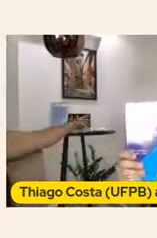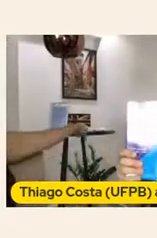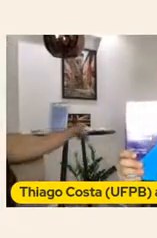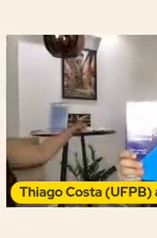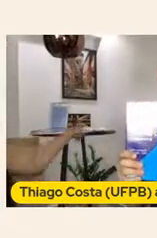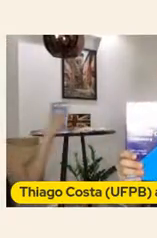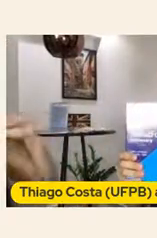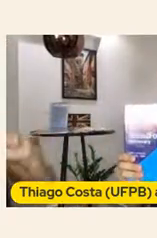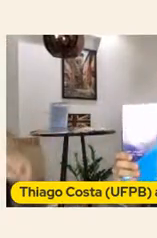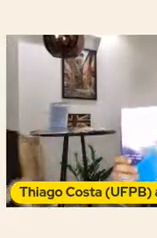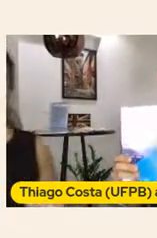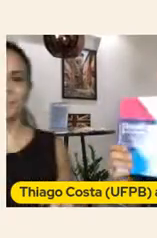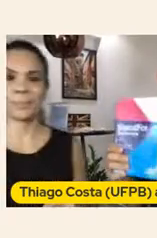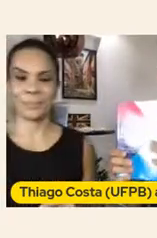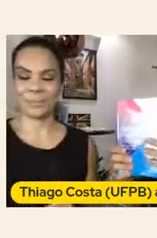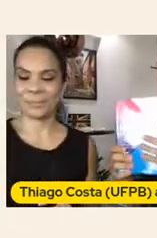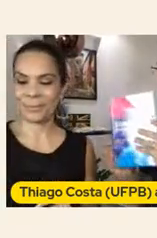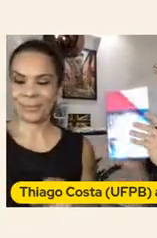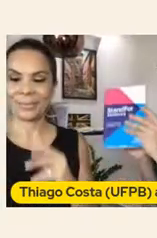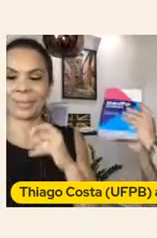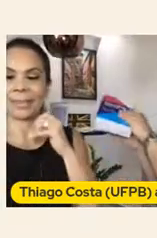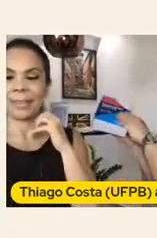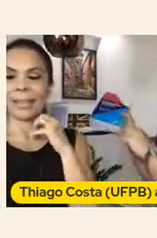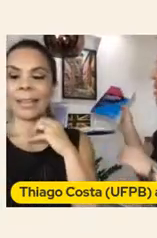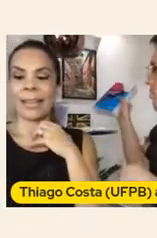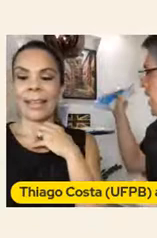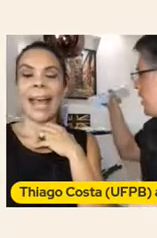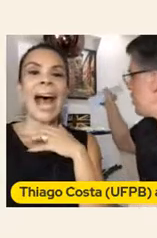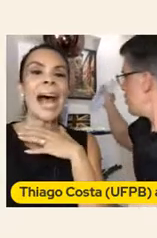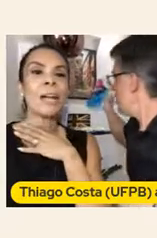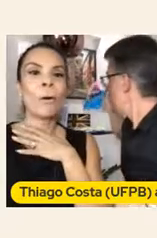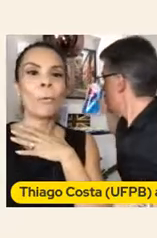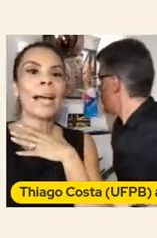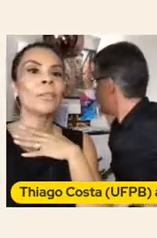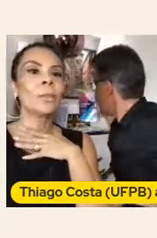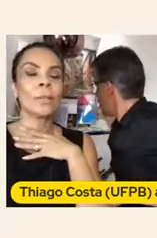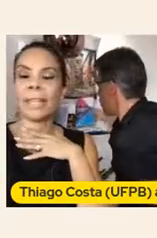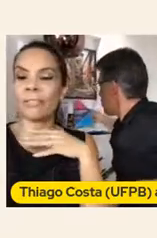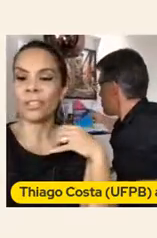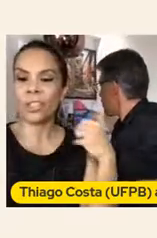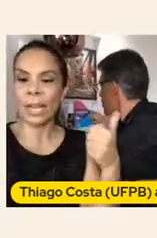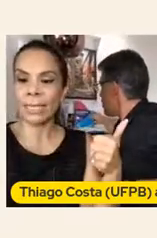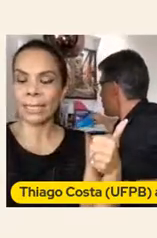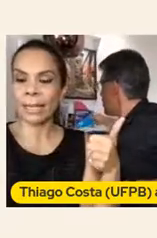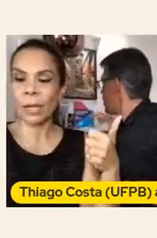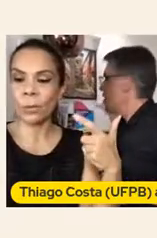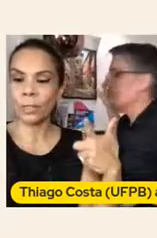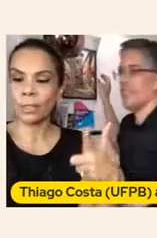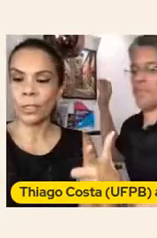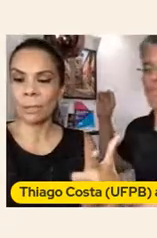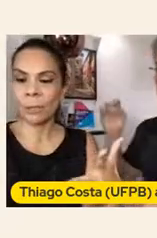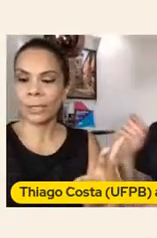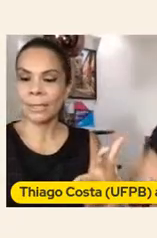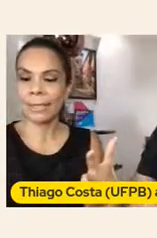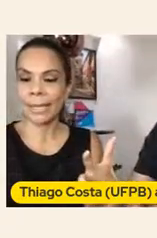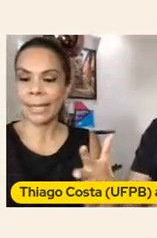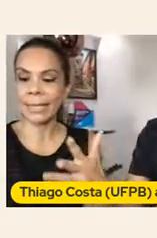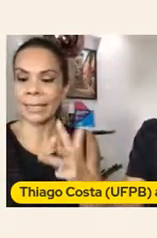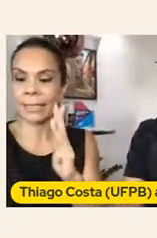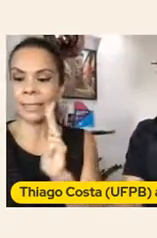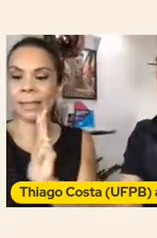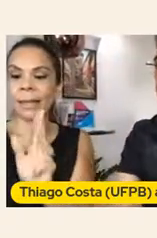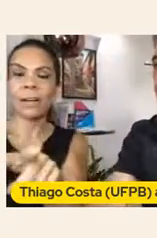and the t-shirt. Okay, they are going to be all together in a package. I hope, just I don't know you, if especially... Jessica, Rosângela,